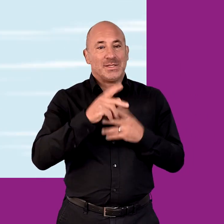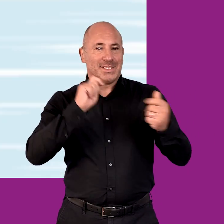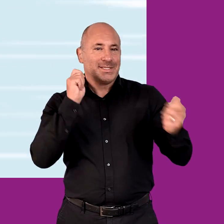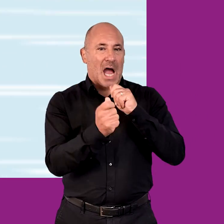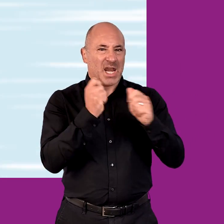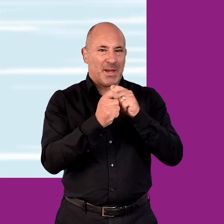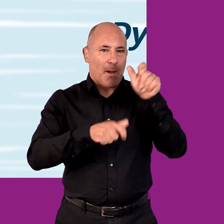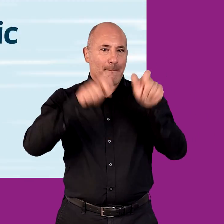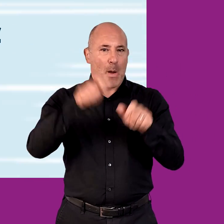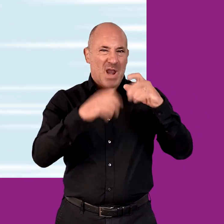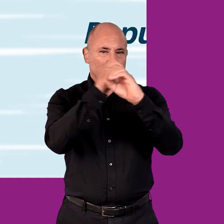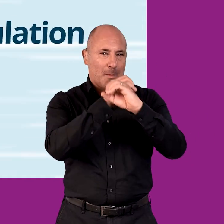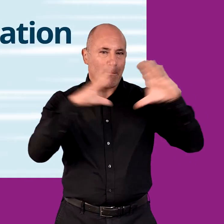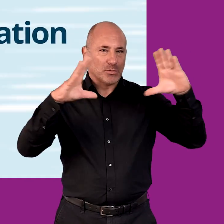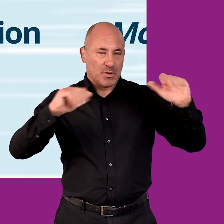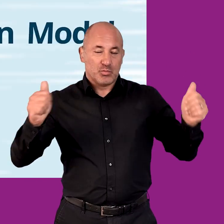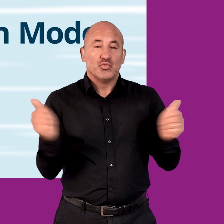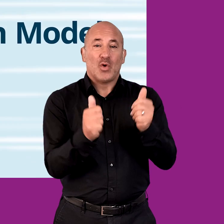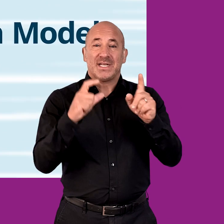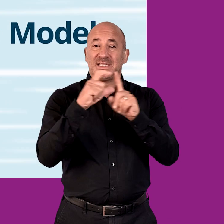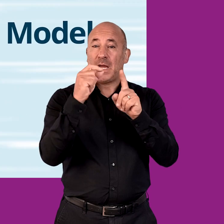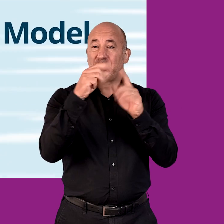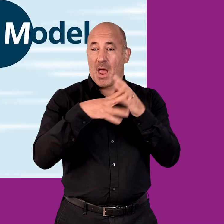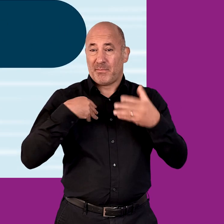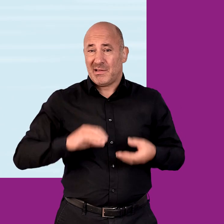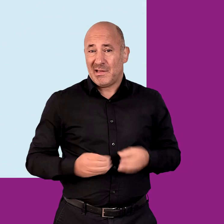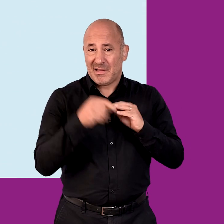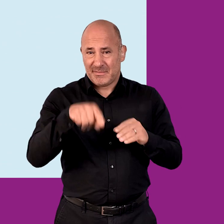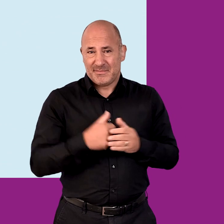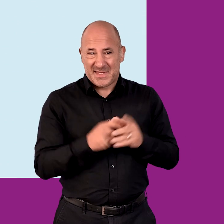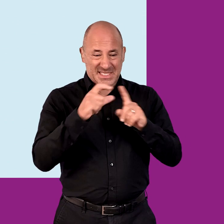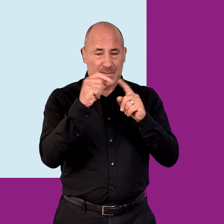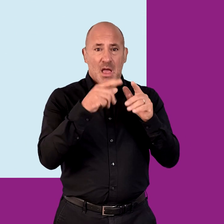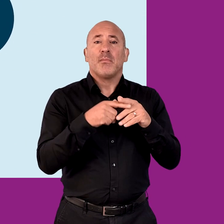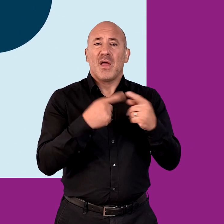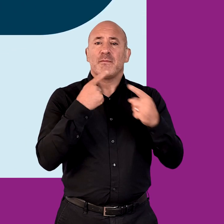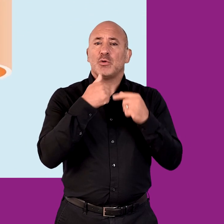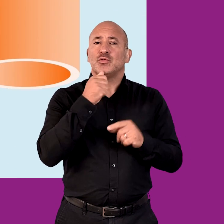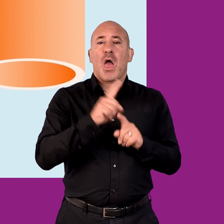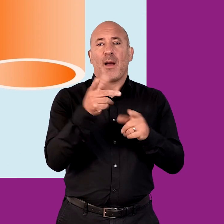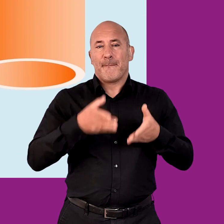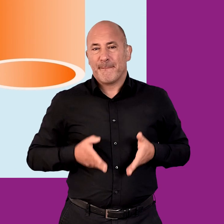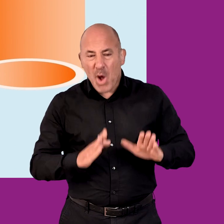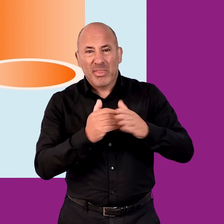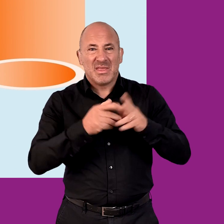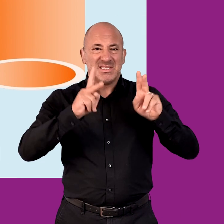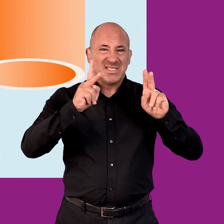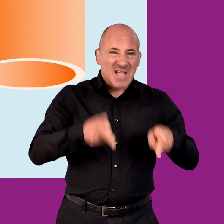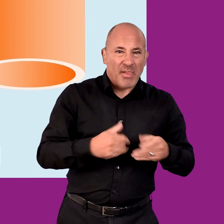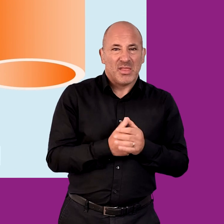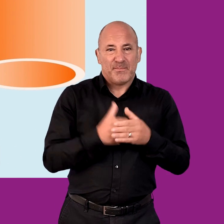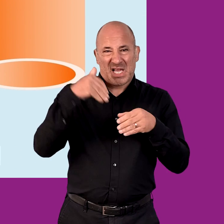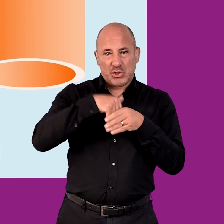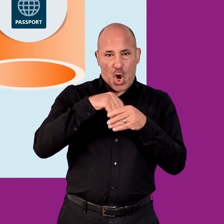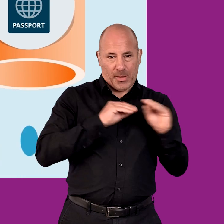is why we've developed the Dynamic Population Model, or DPM. The DPM still uses information